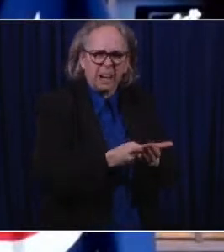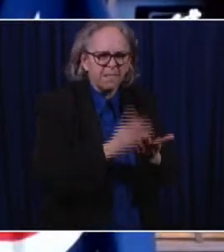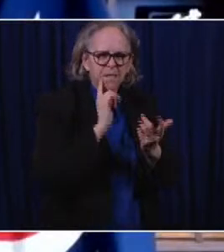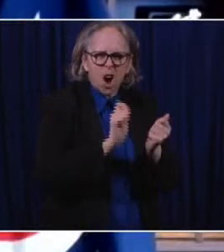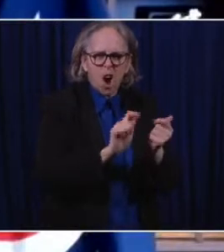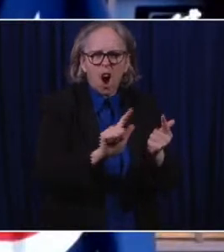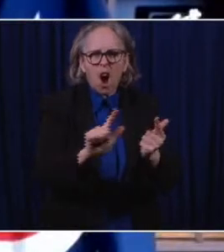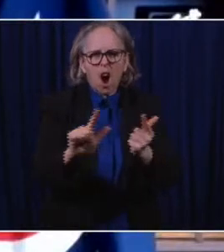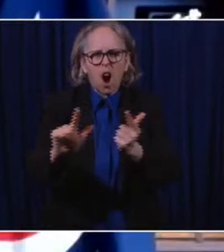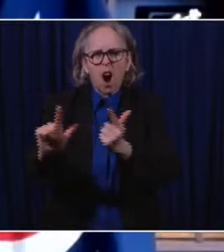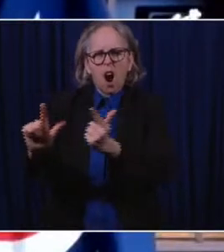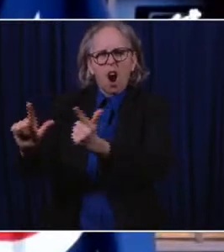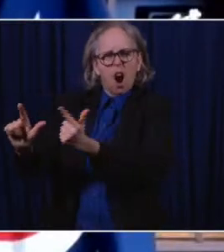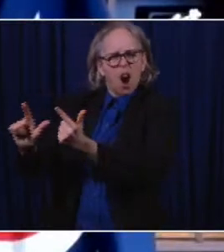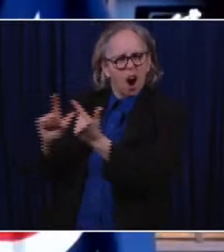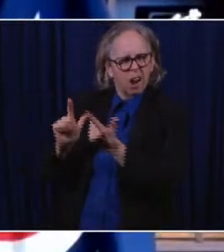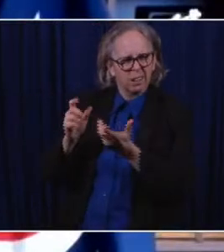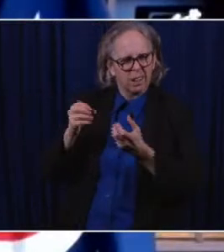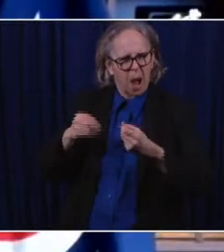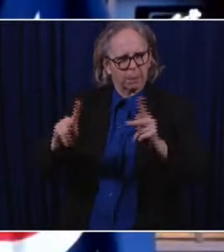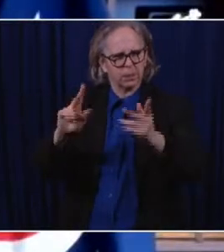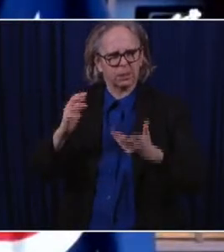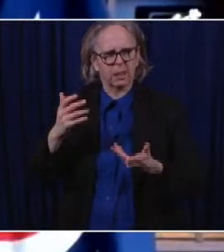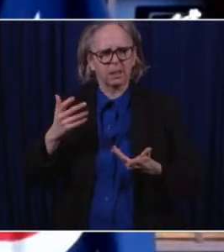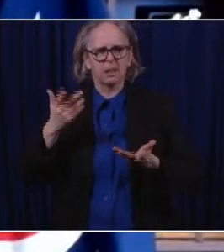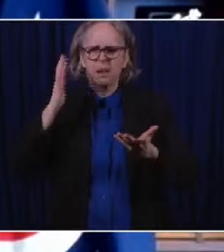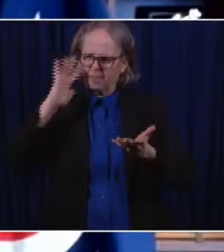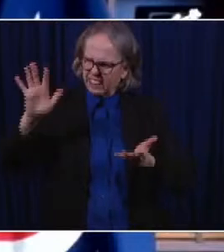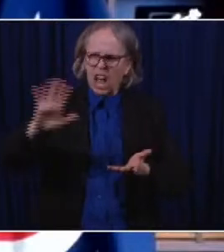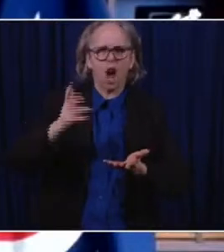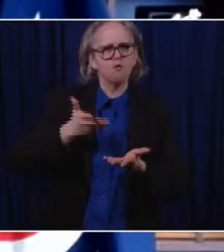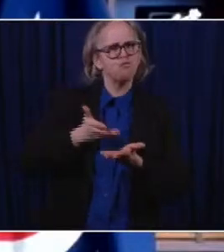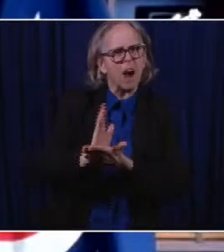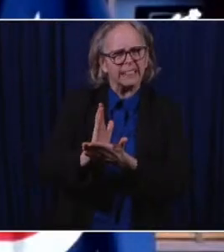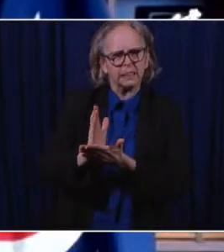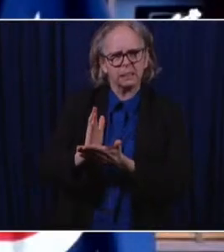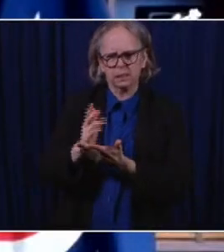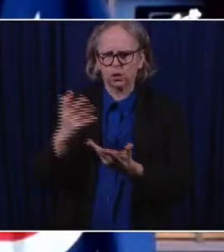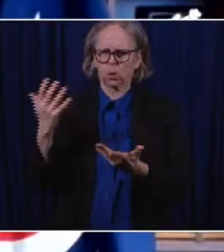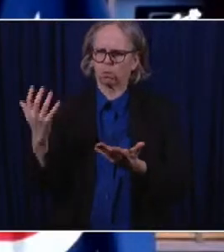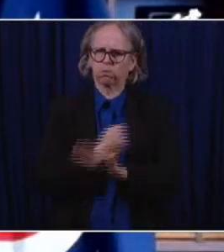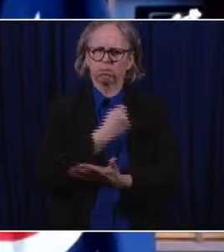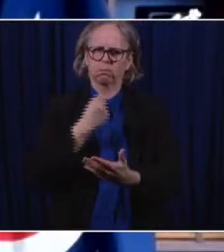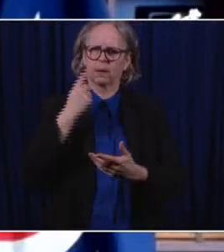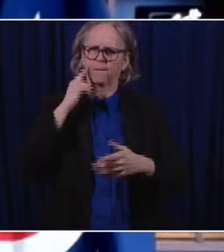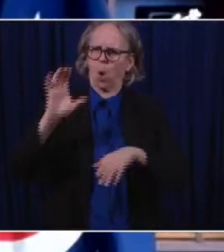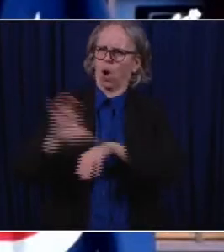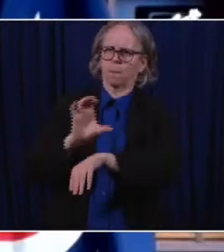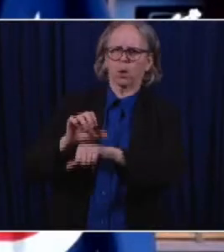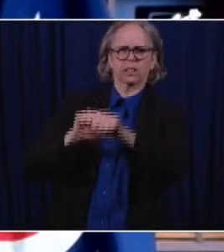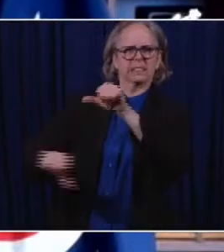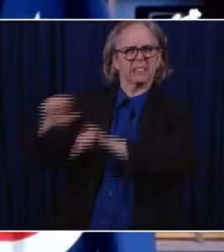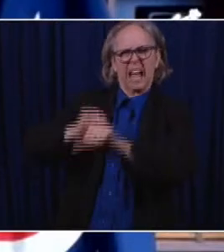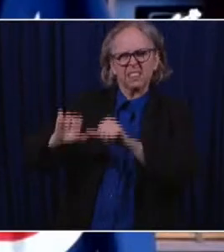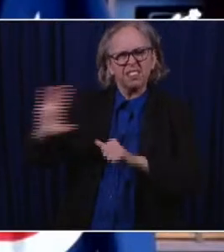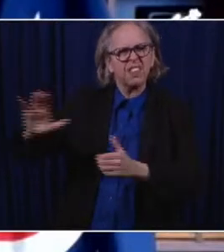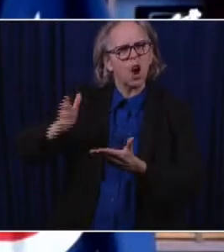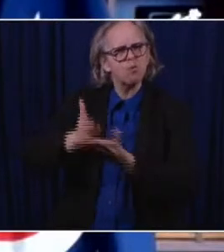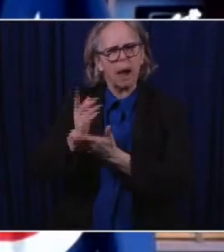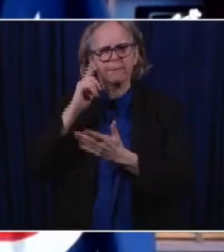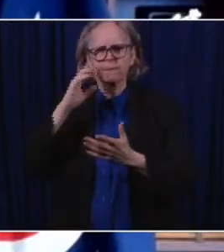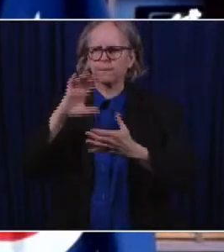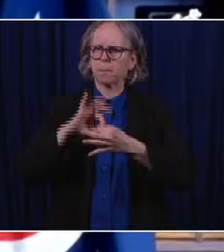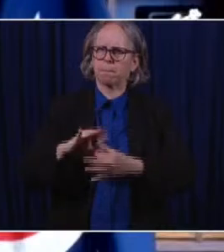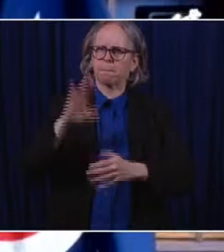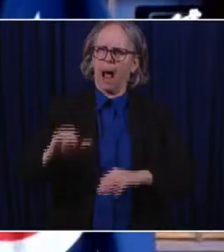a statutory right that they can either get through their school or another provider of the student's choice. We will